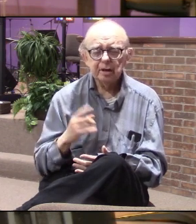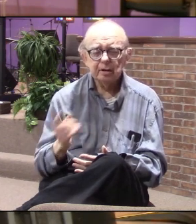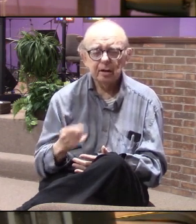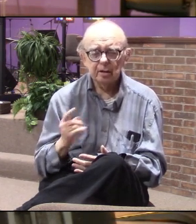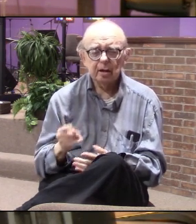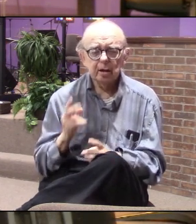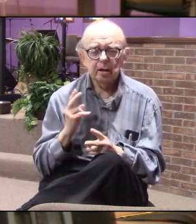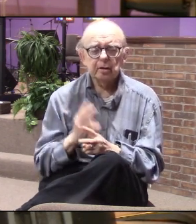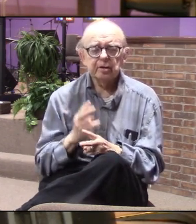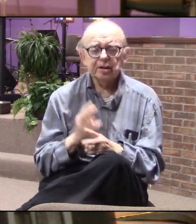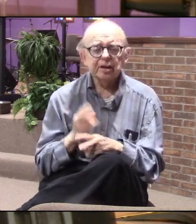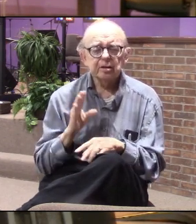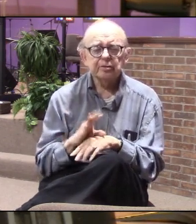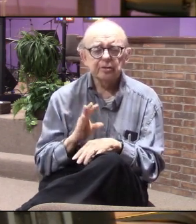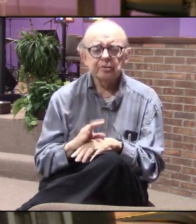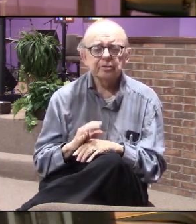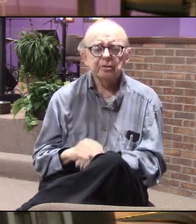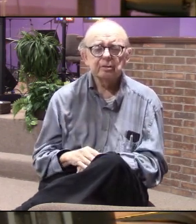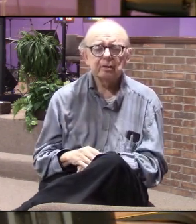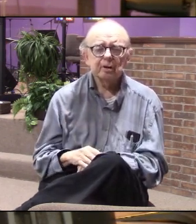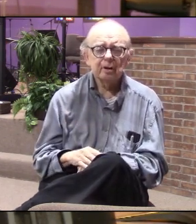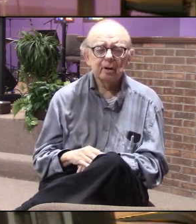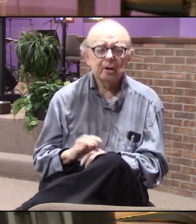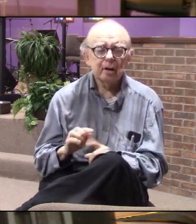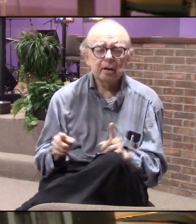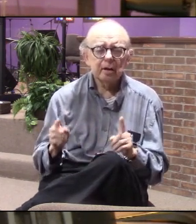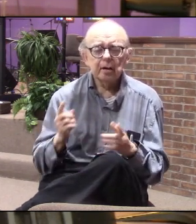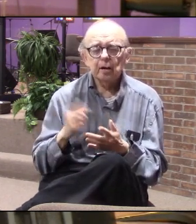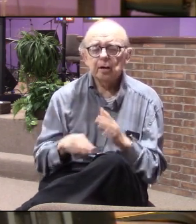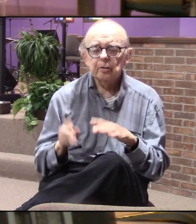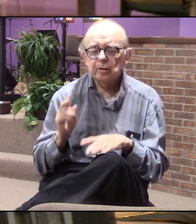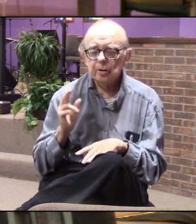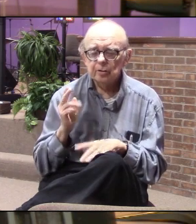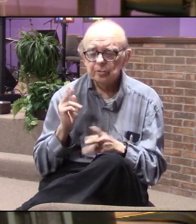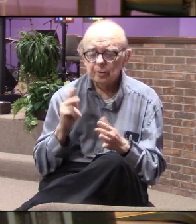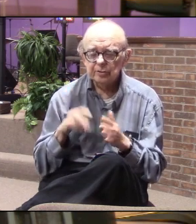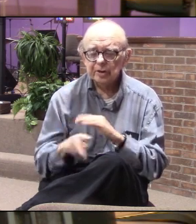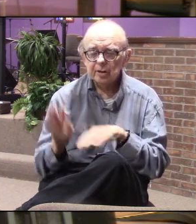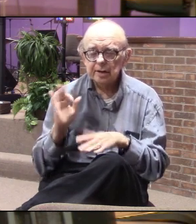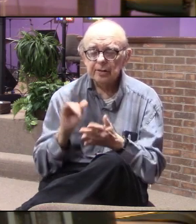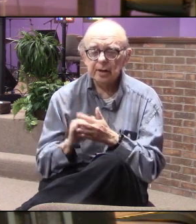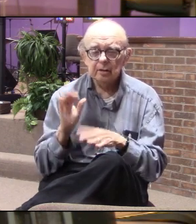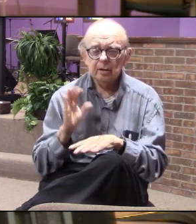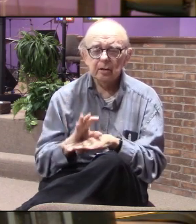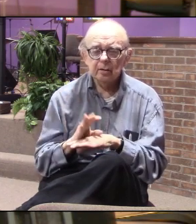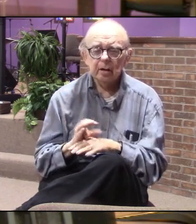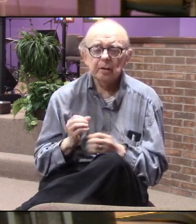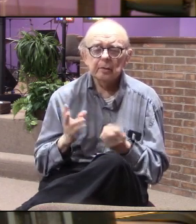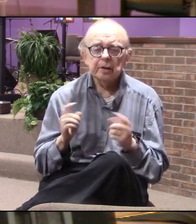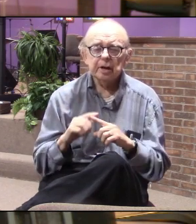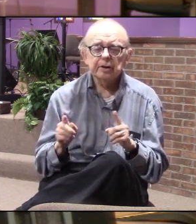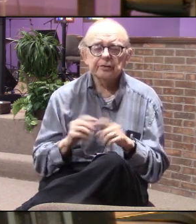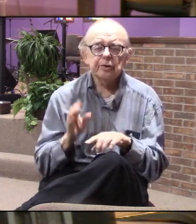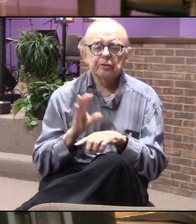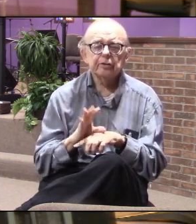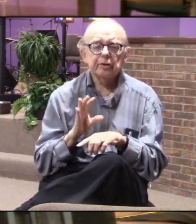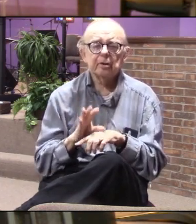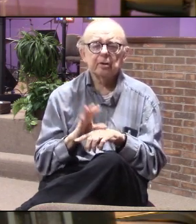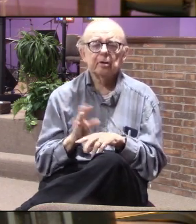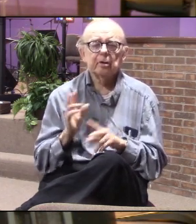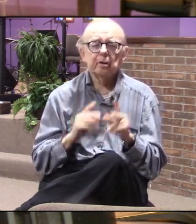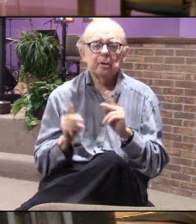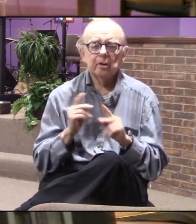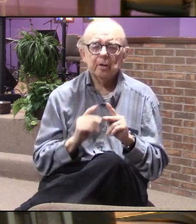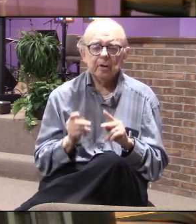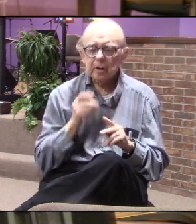to kill a church. But what's killing this church and multitudes of churches is people